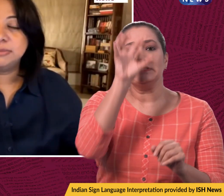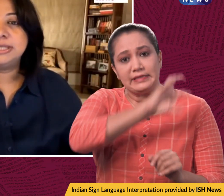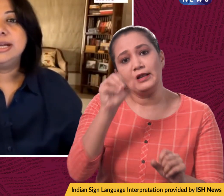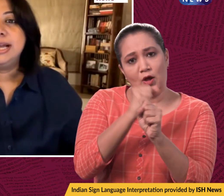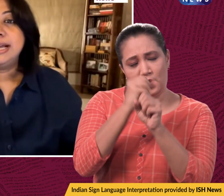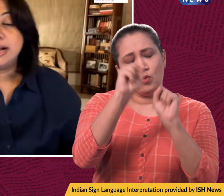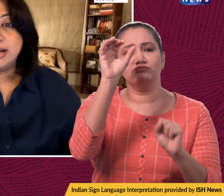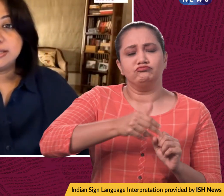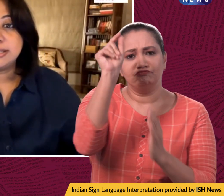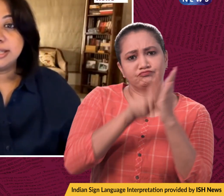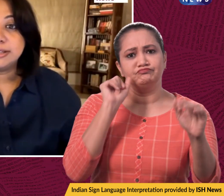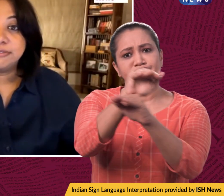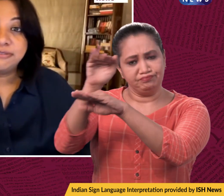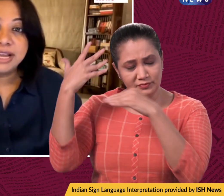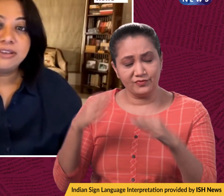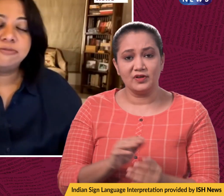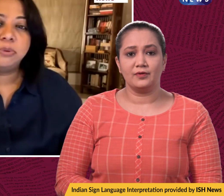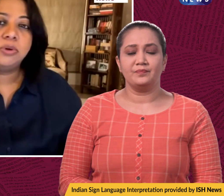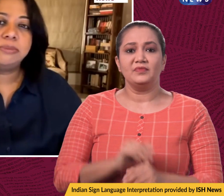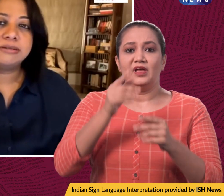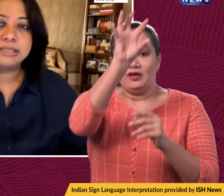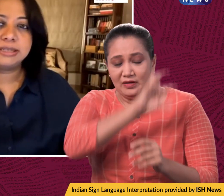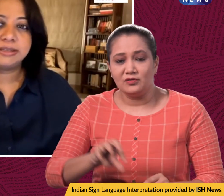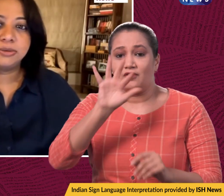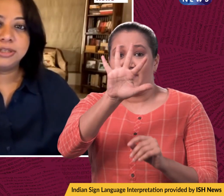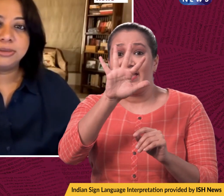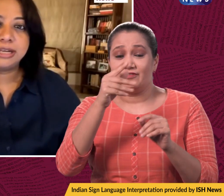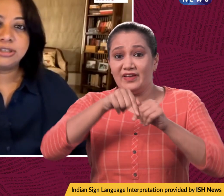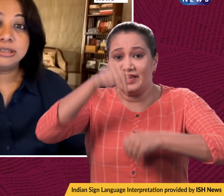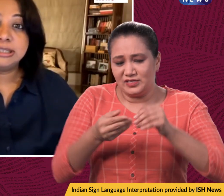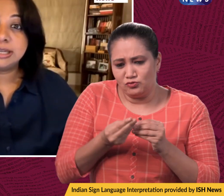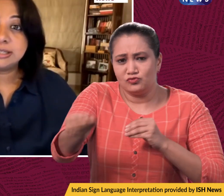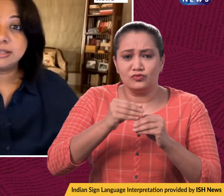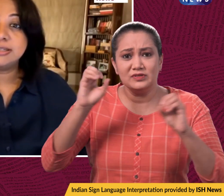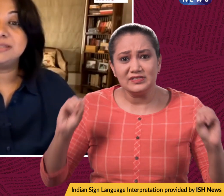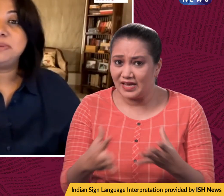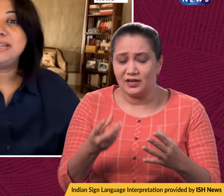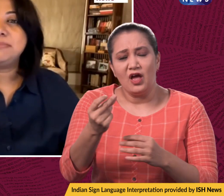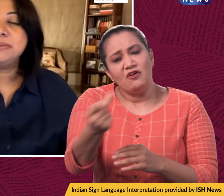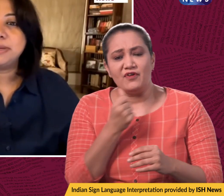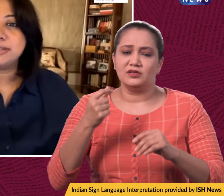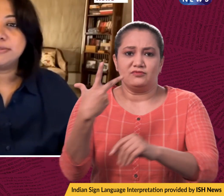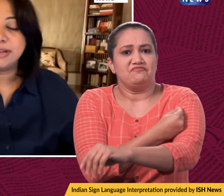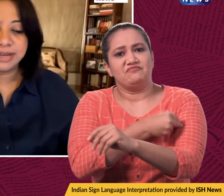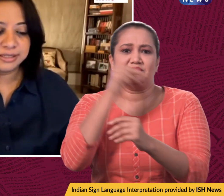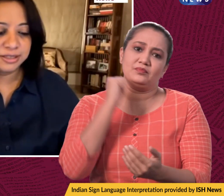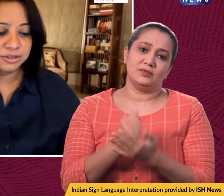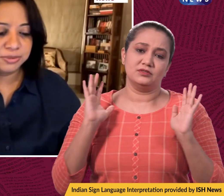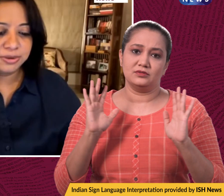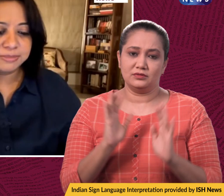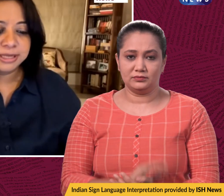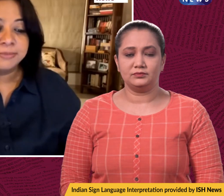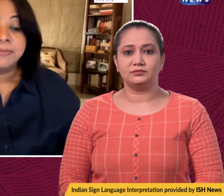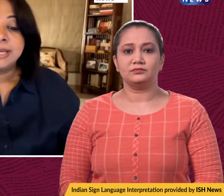state government, and asked that the 5 poll-bound states that are going into election early next year speed up the pace of their